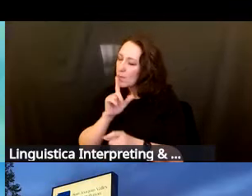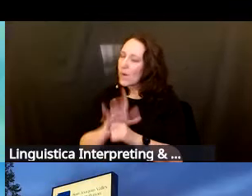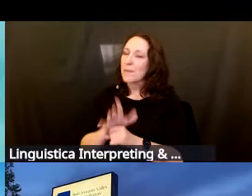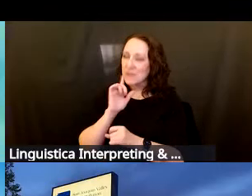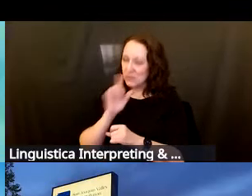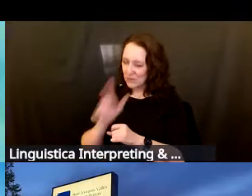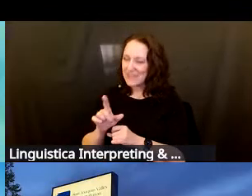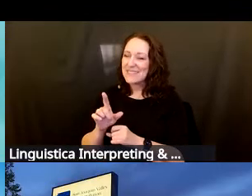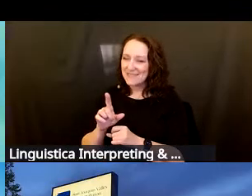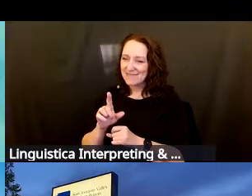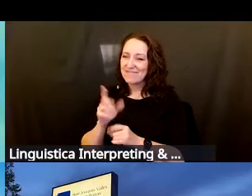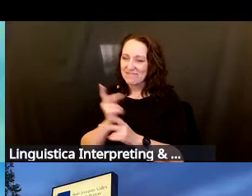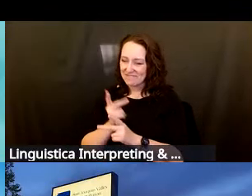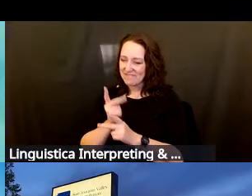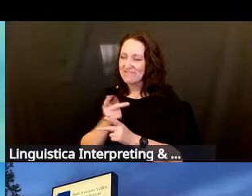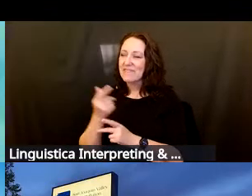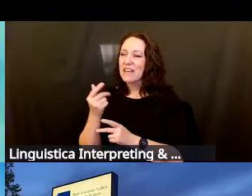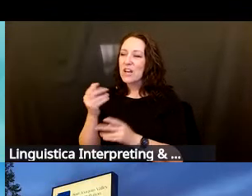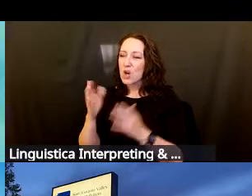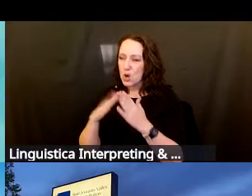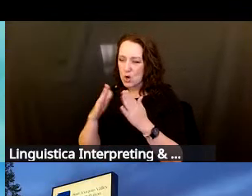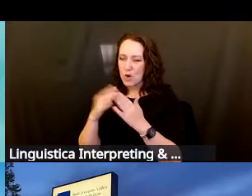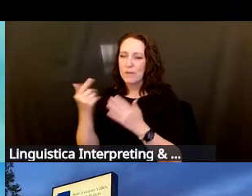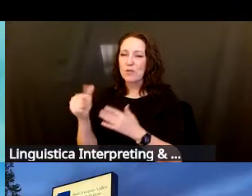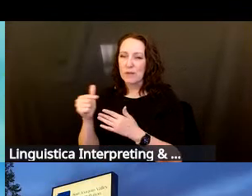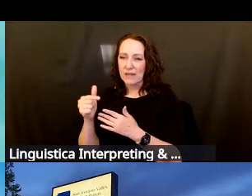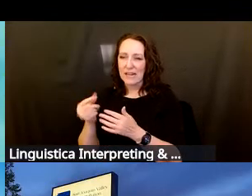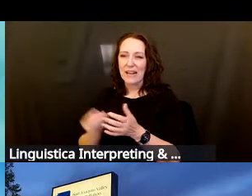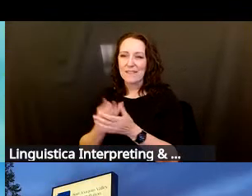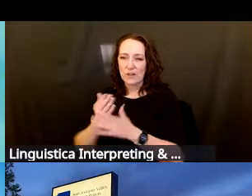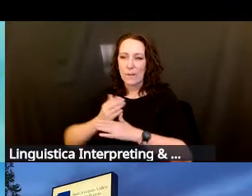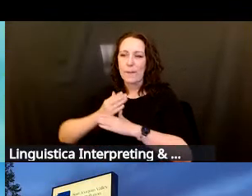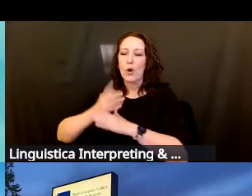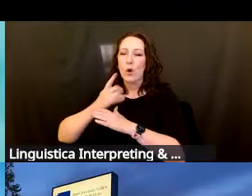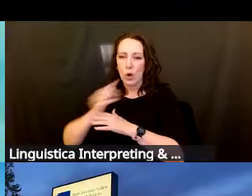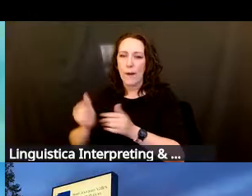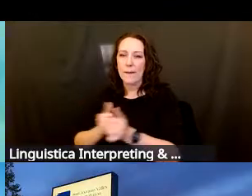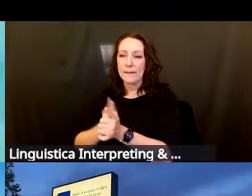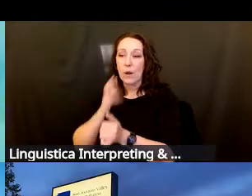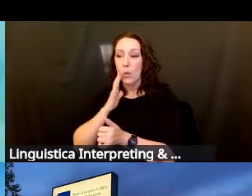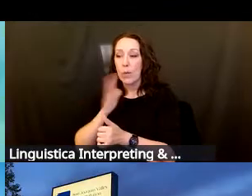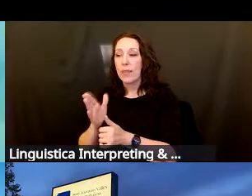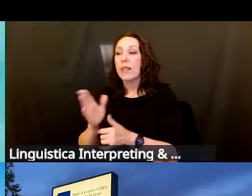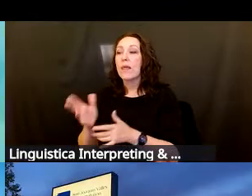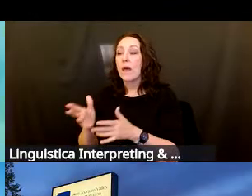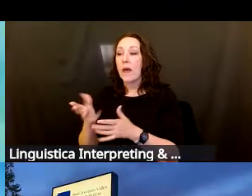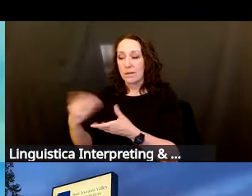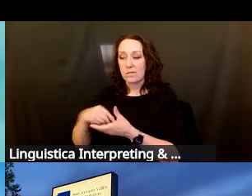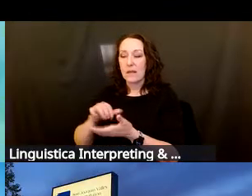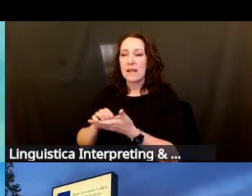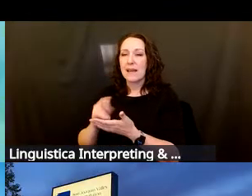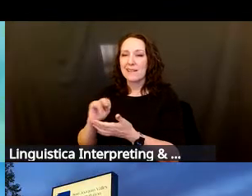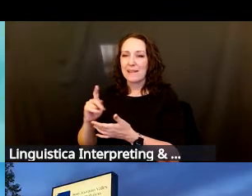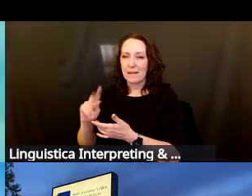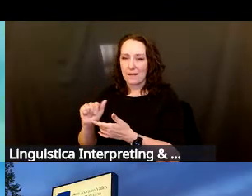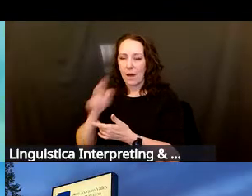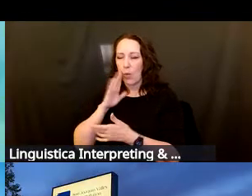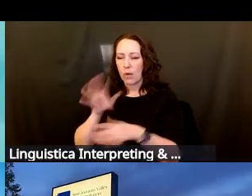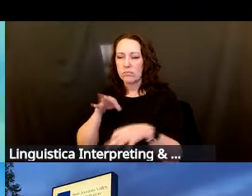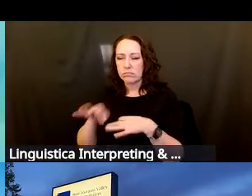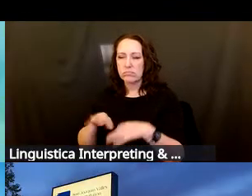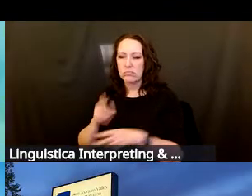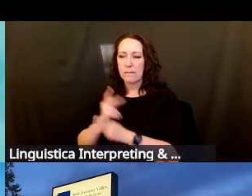the urban greening and vegetative barrier update in just a little bit here. And as a part of that, I'm sure that Nico will definitely talk about the